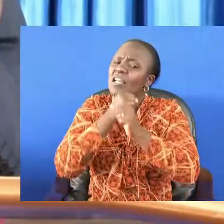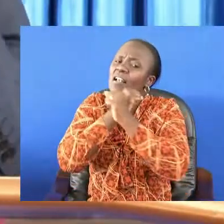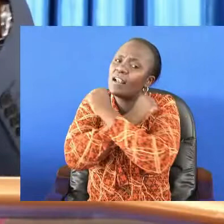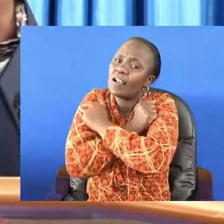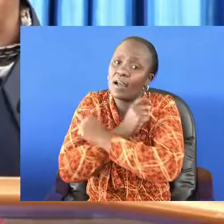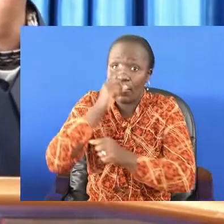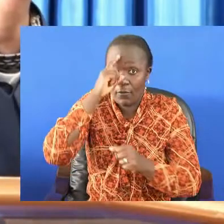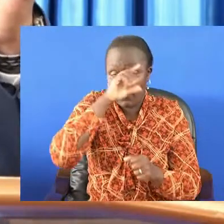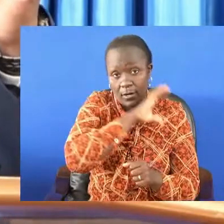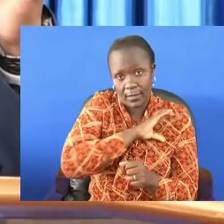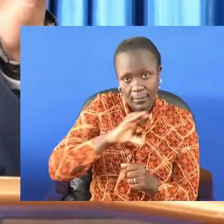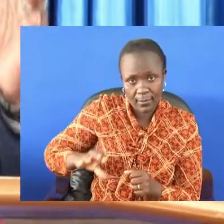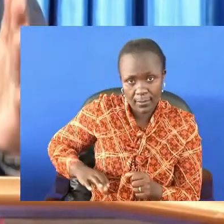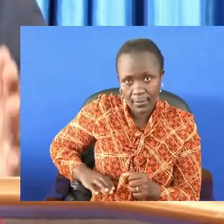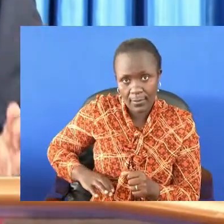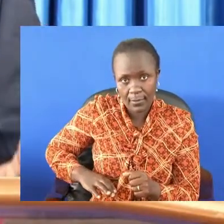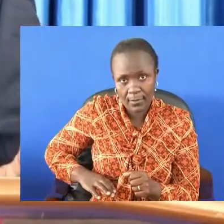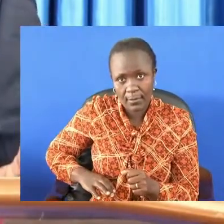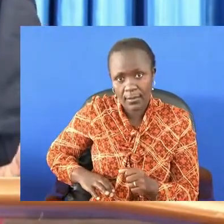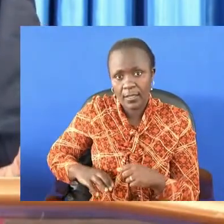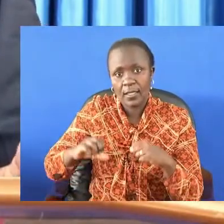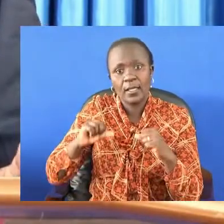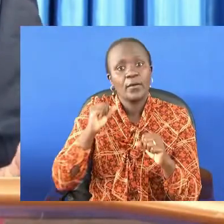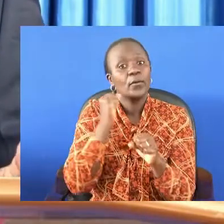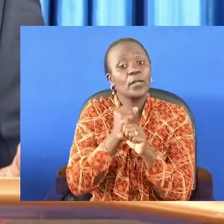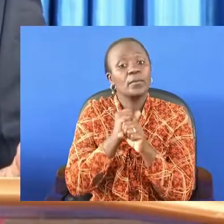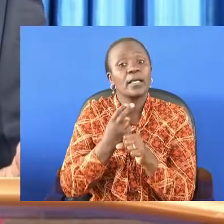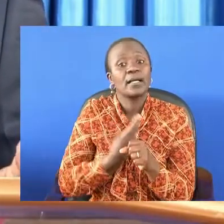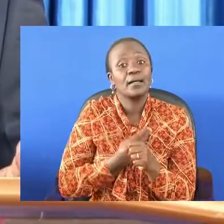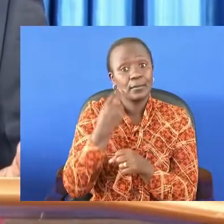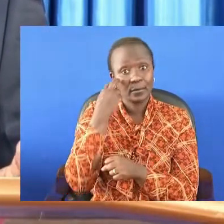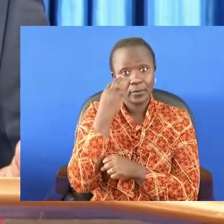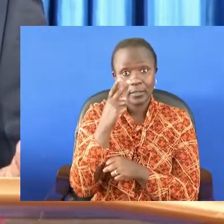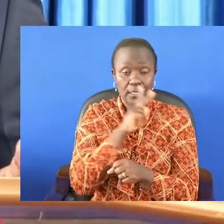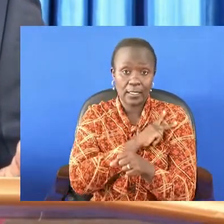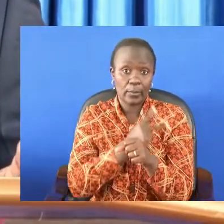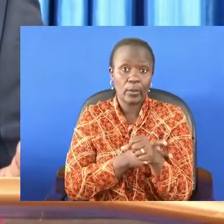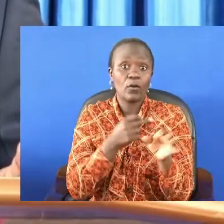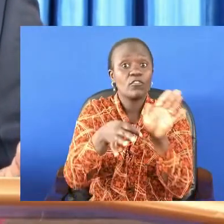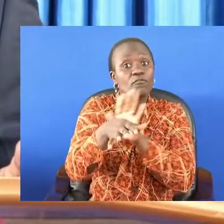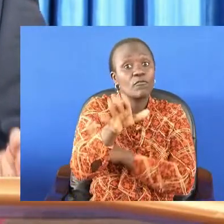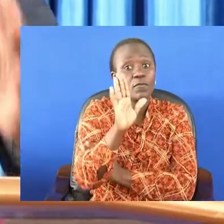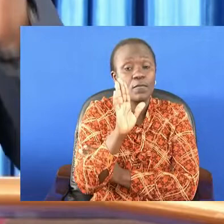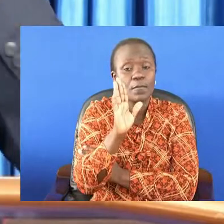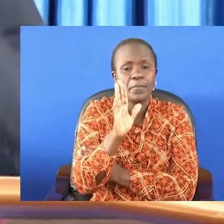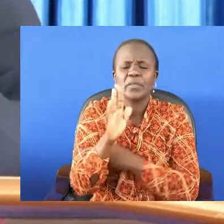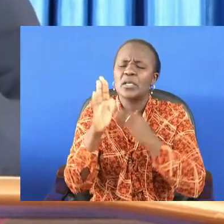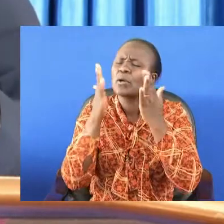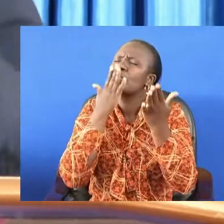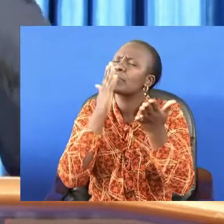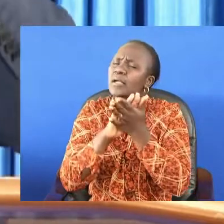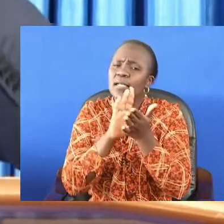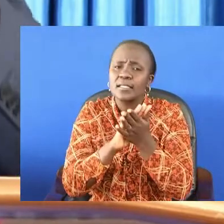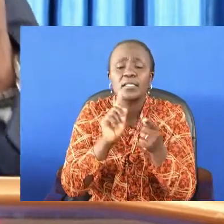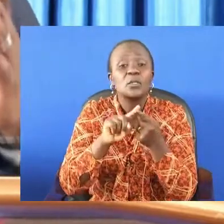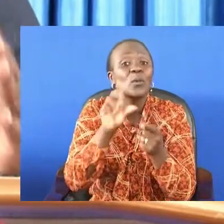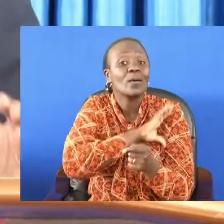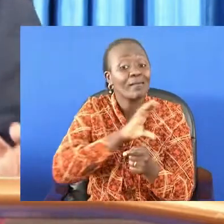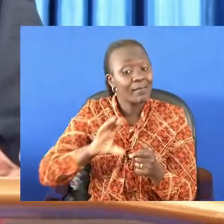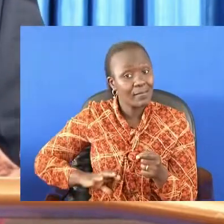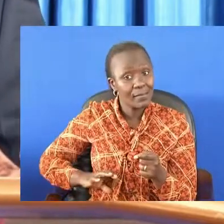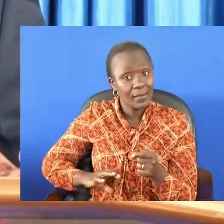passion for Christ will cause us to see the power of God. Praises for